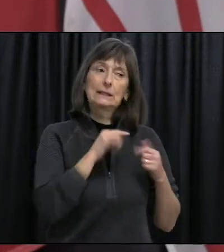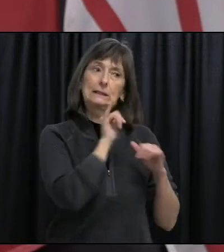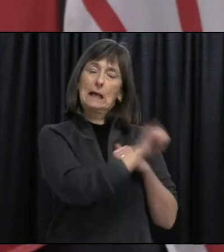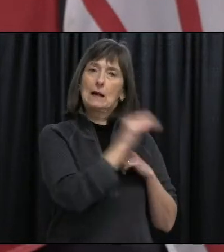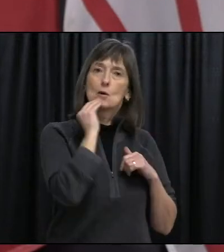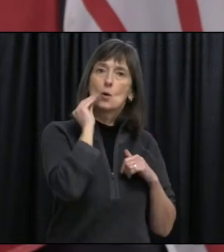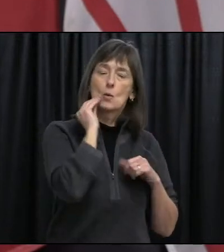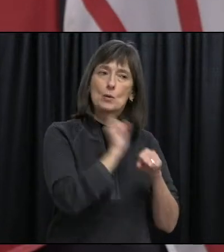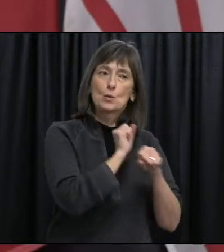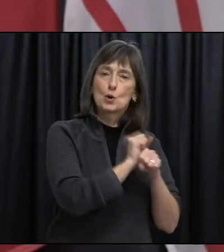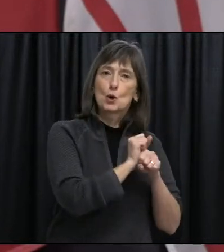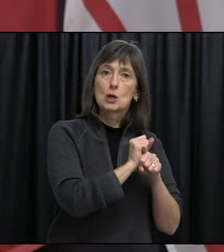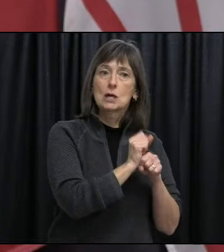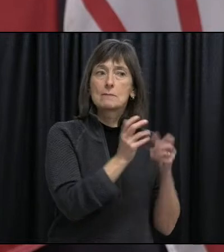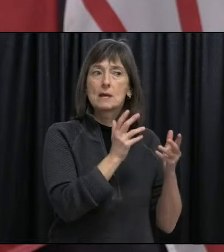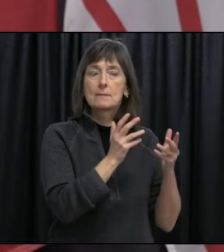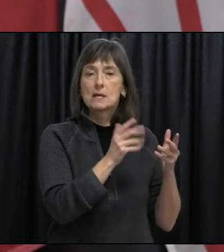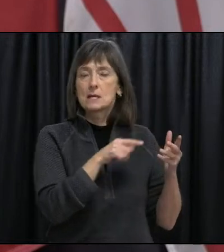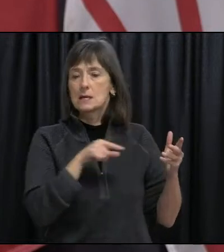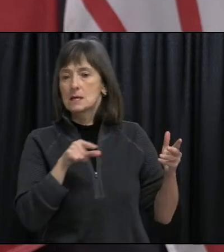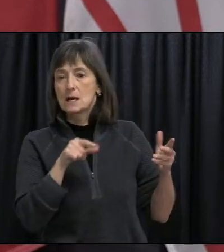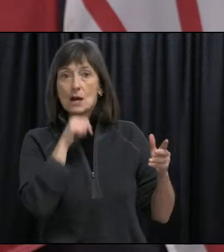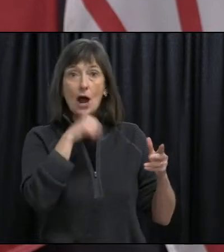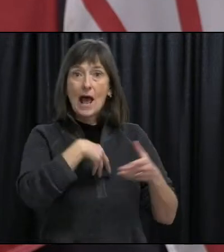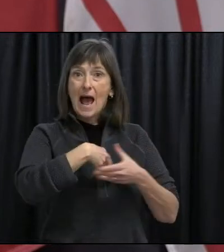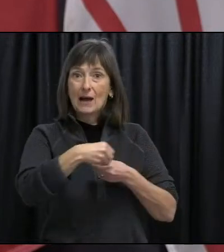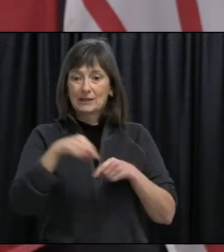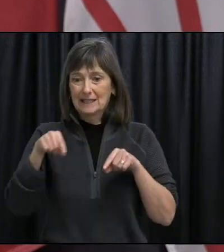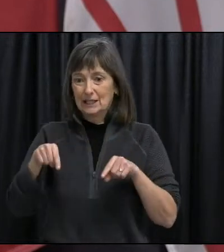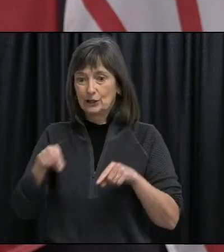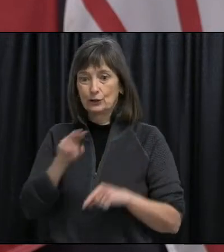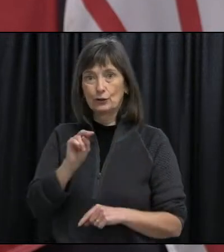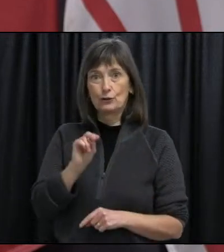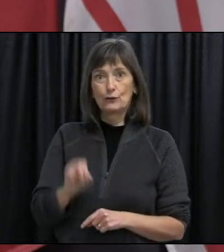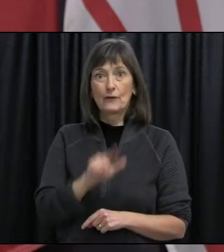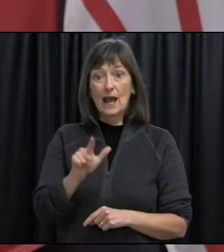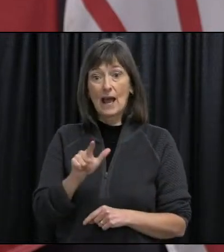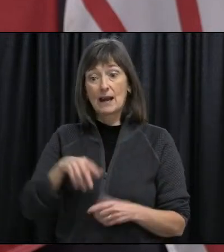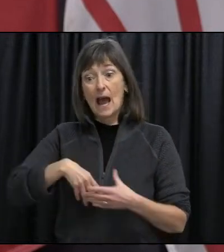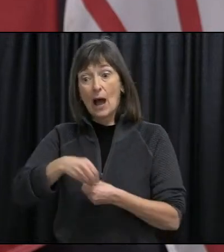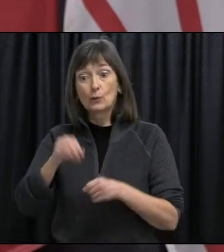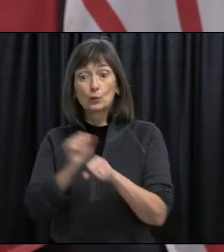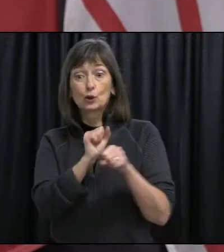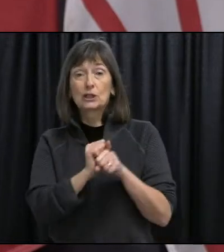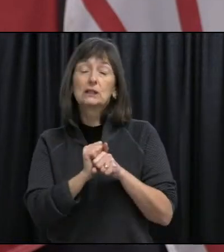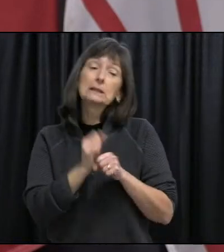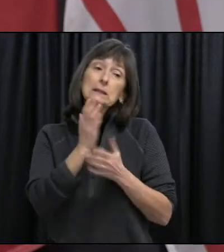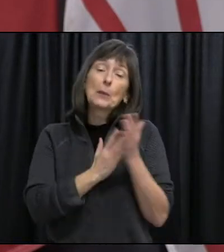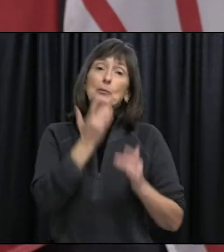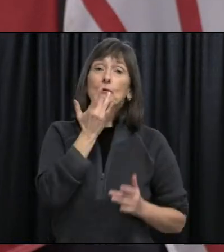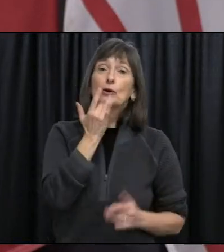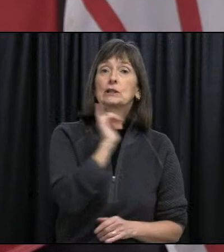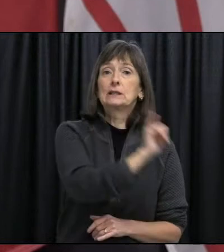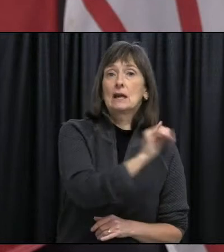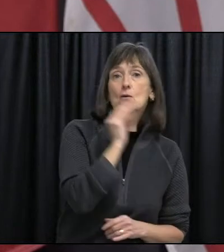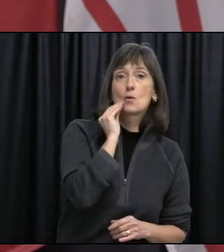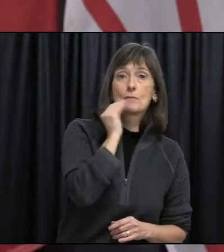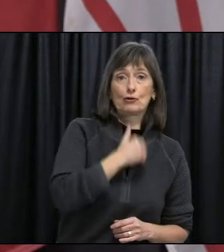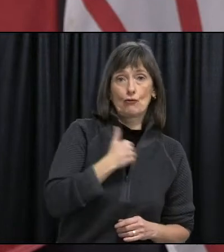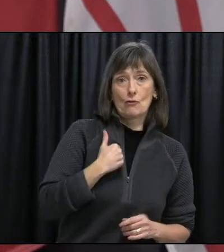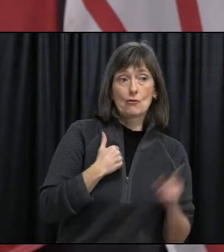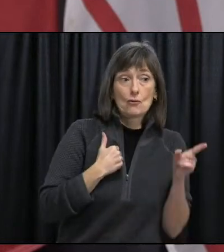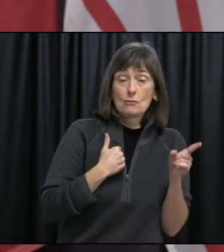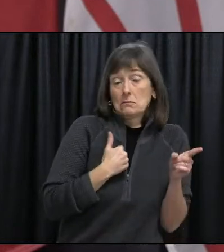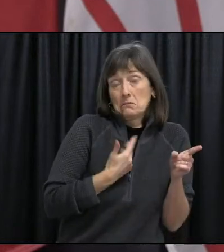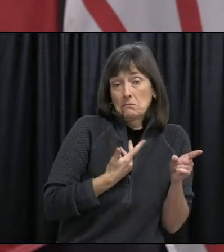instead of Toronto than on the streets here in Newfoundland and Labrador. So I think there will be a reverse